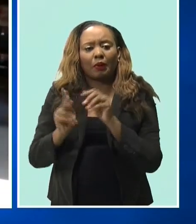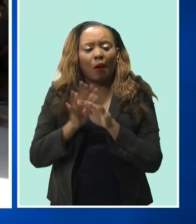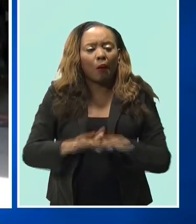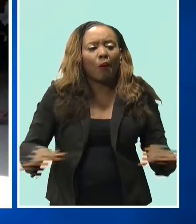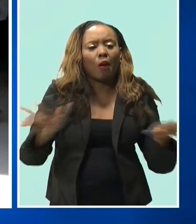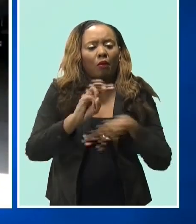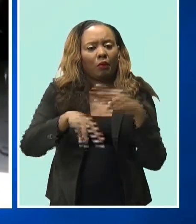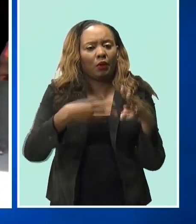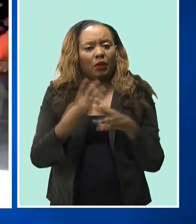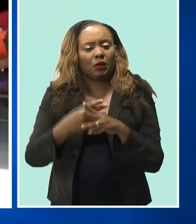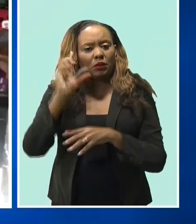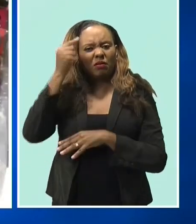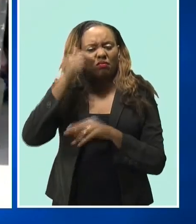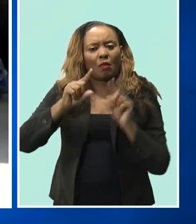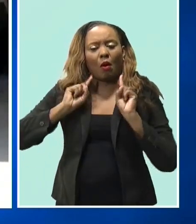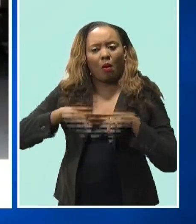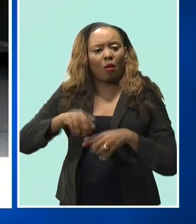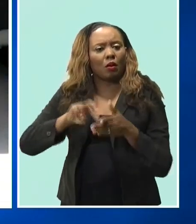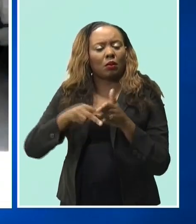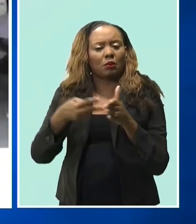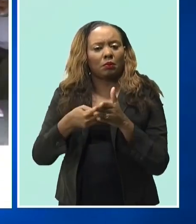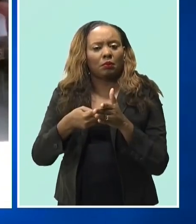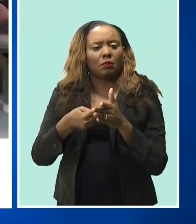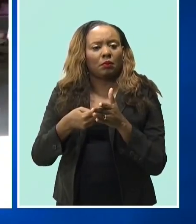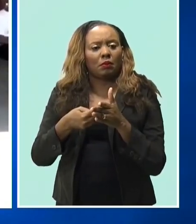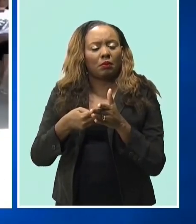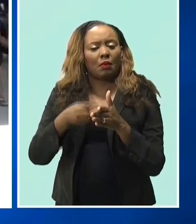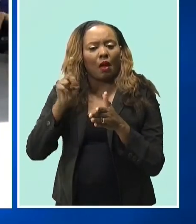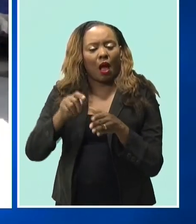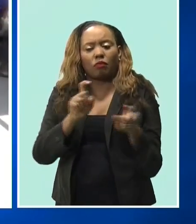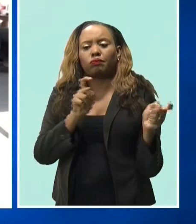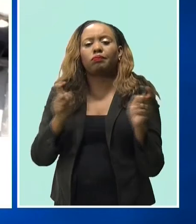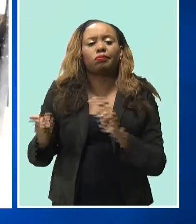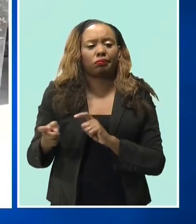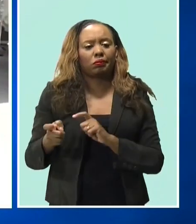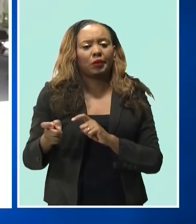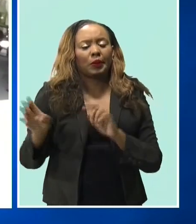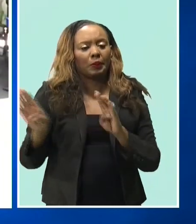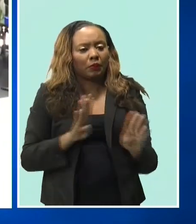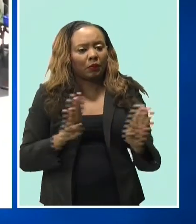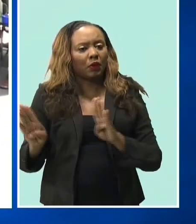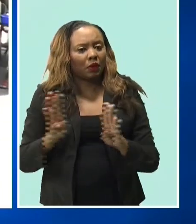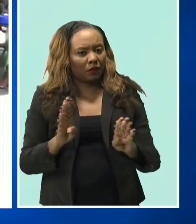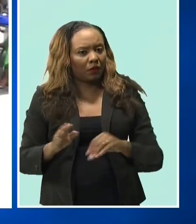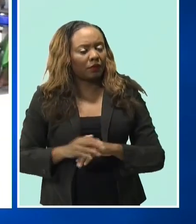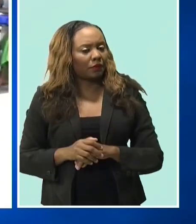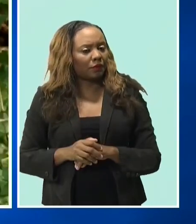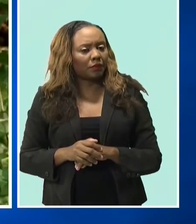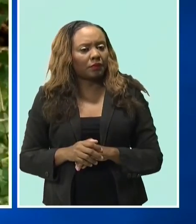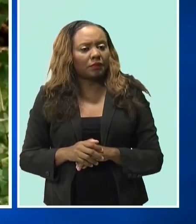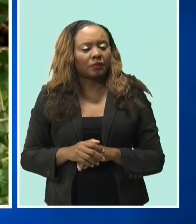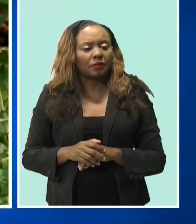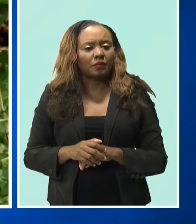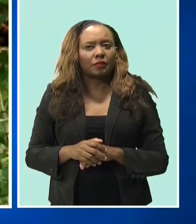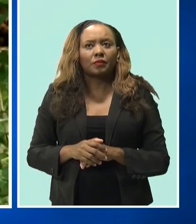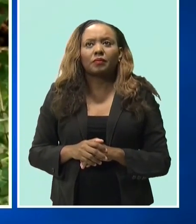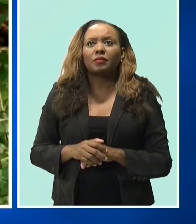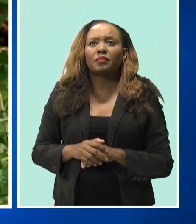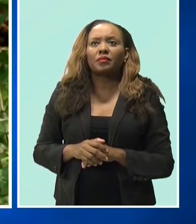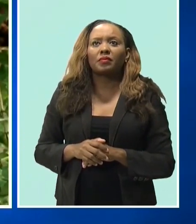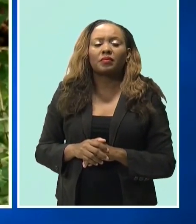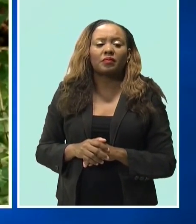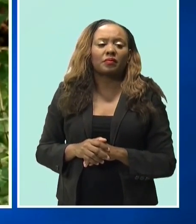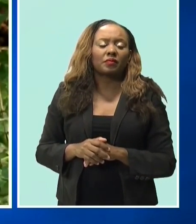order from the government means a change in routine and practices that many now have to give up. Well,